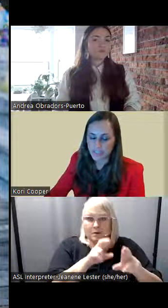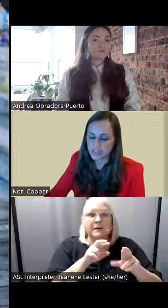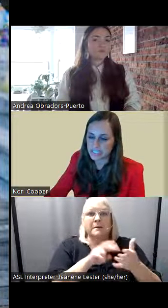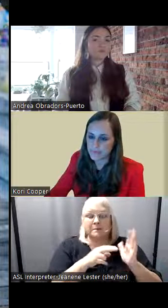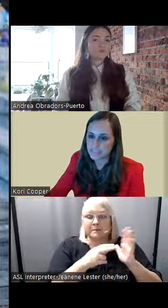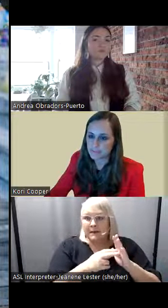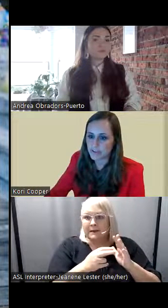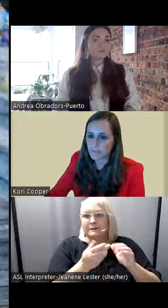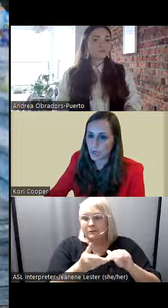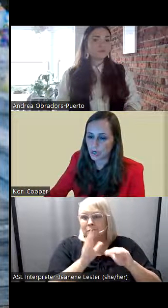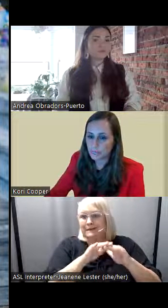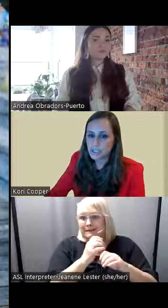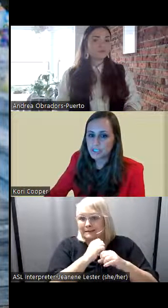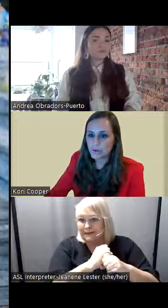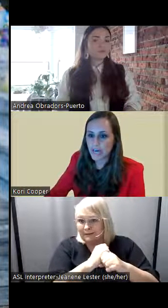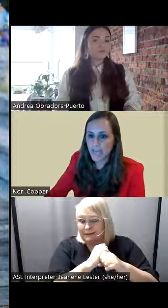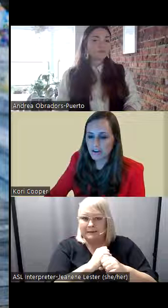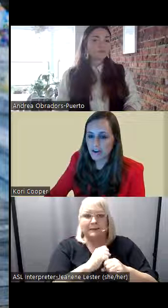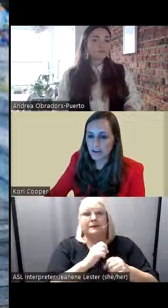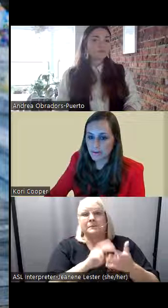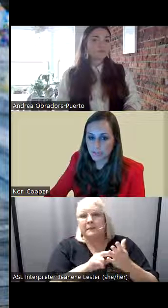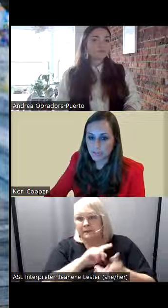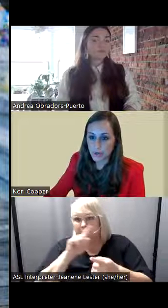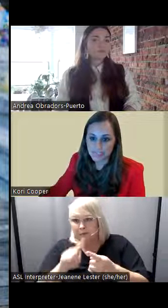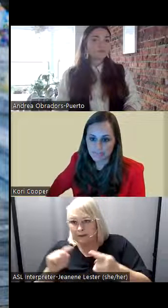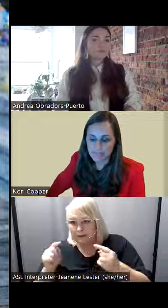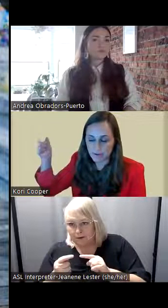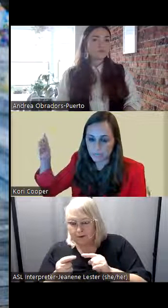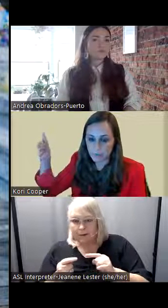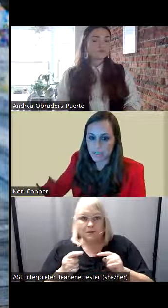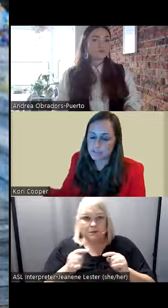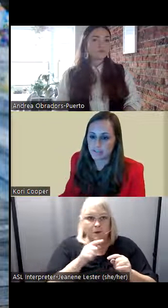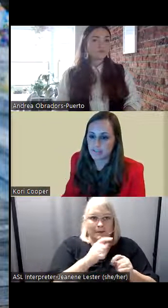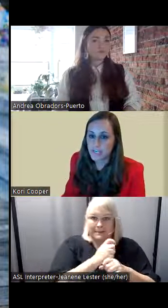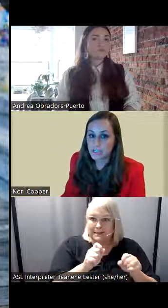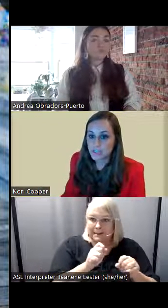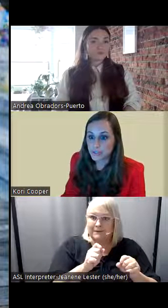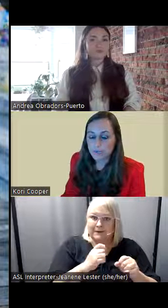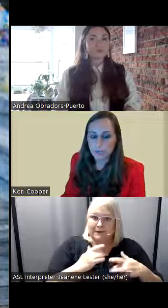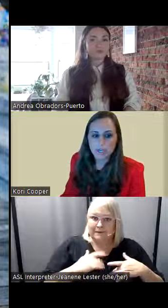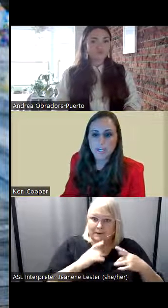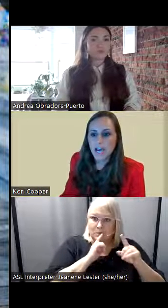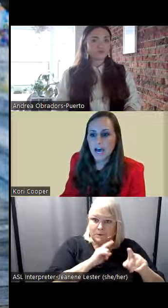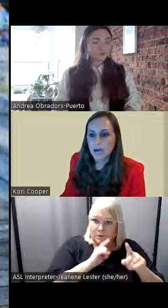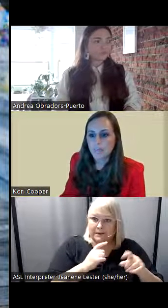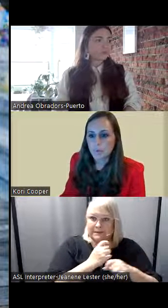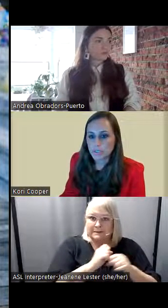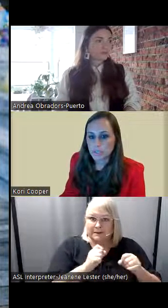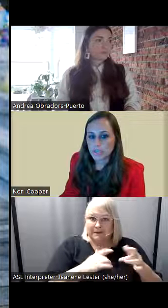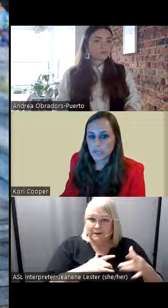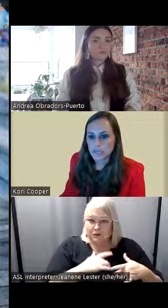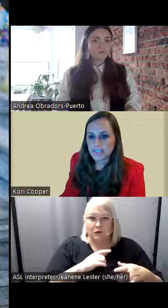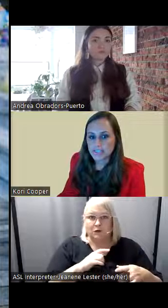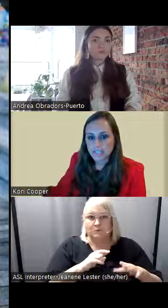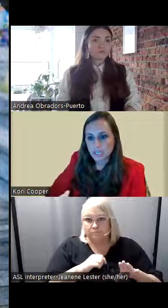to decrease in preventable harm. So the higher our numbers go in safety event reporting or safety concern reporting, we